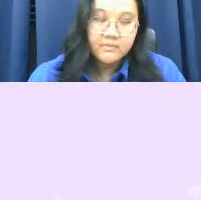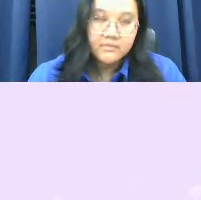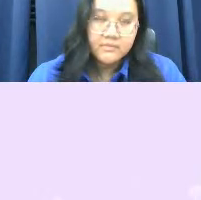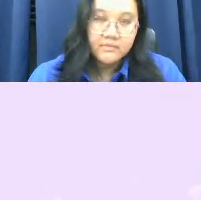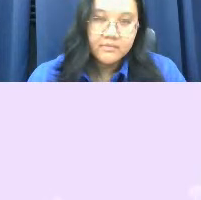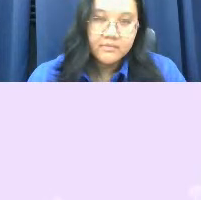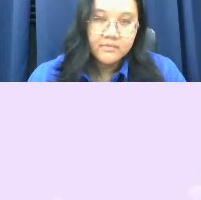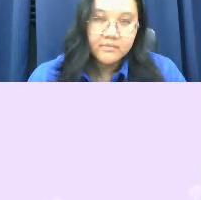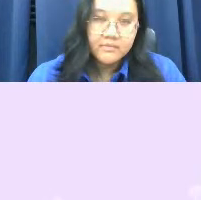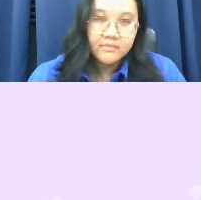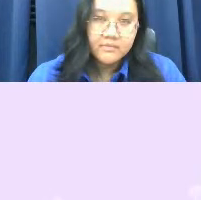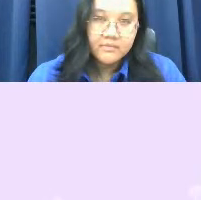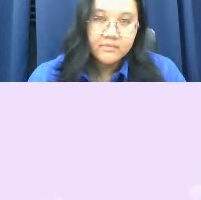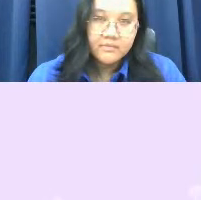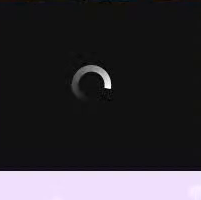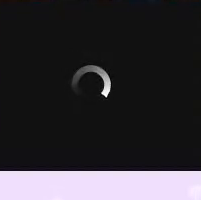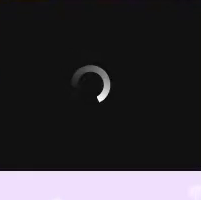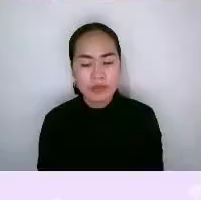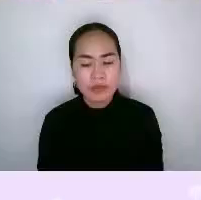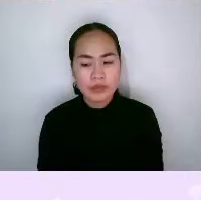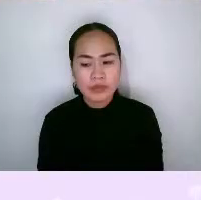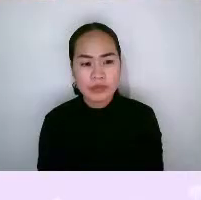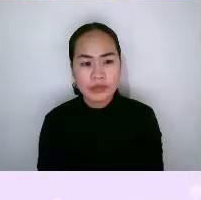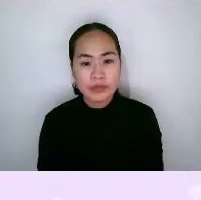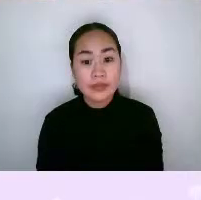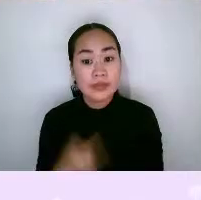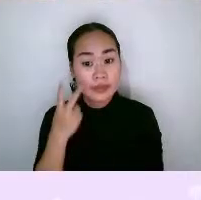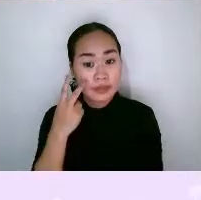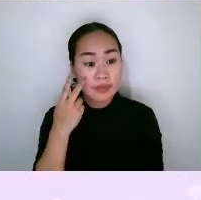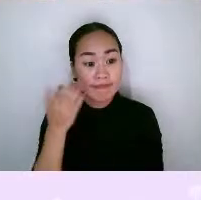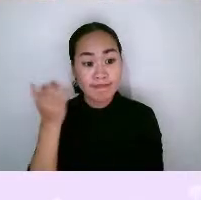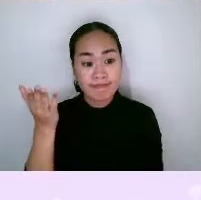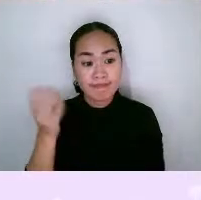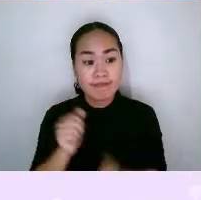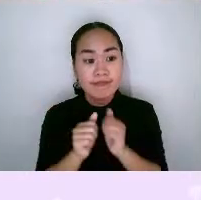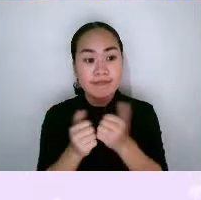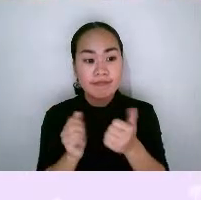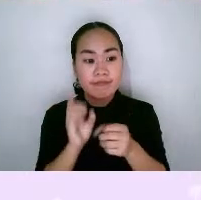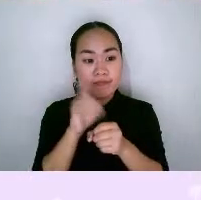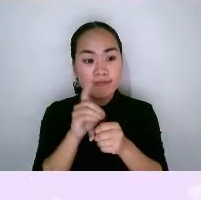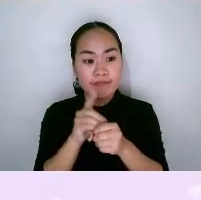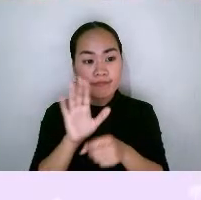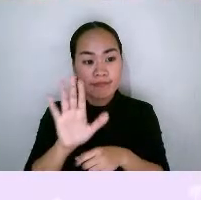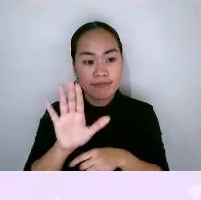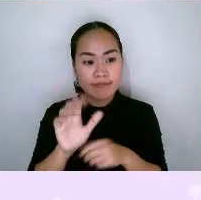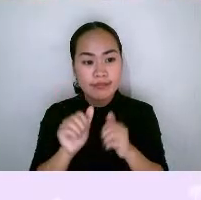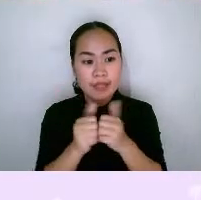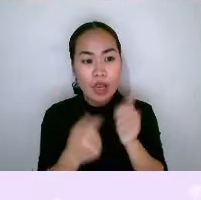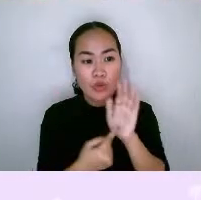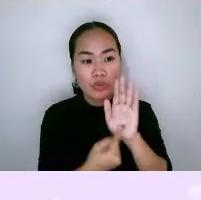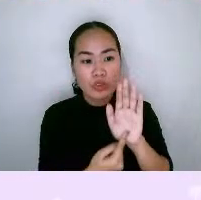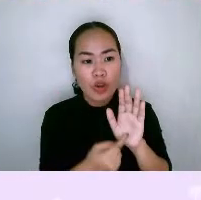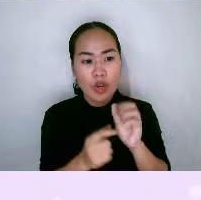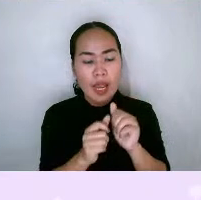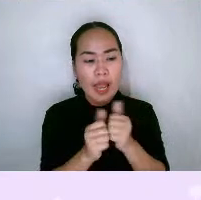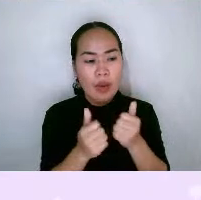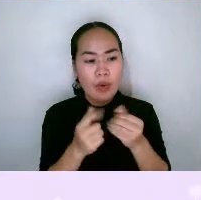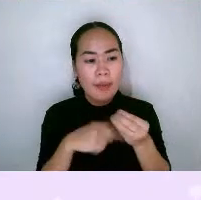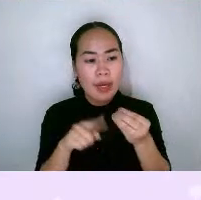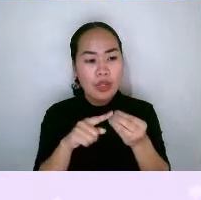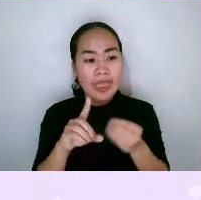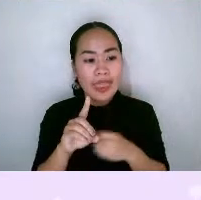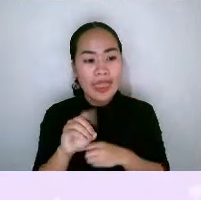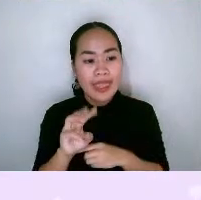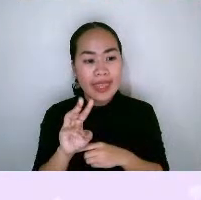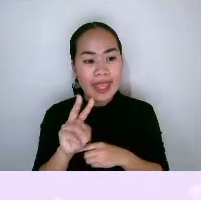the downloading of your course, click the menu at the upper right portion of the course page and select Show Download Options. Make sure that